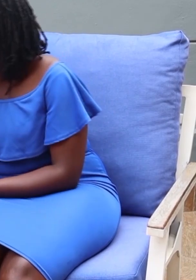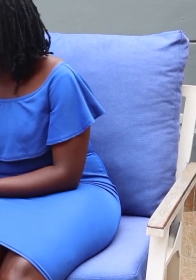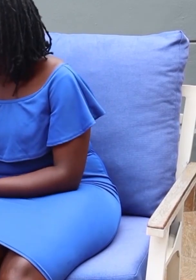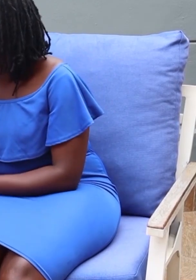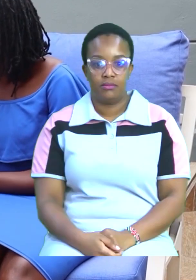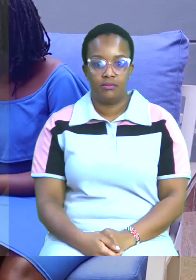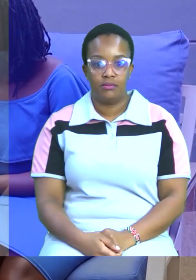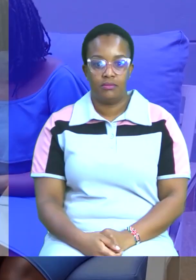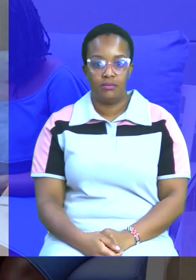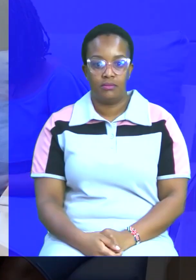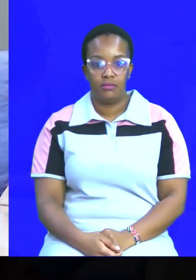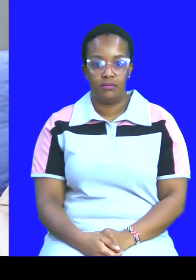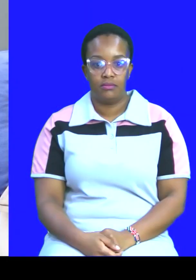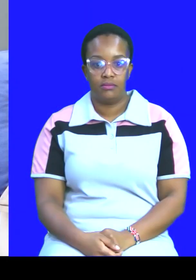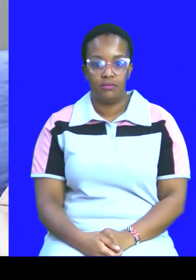disability?